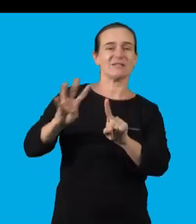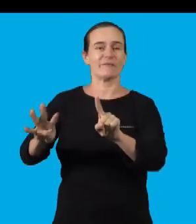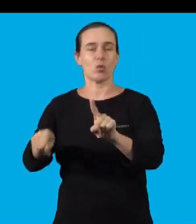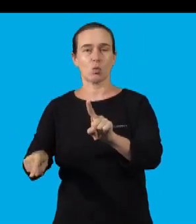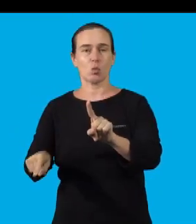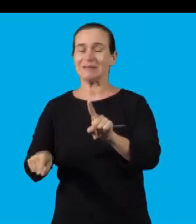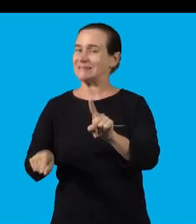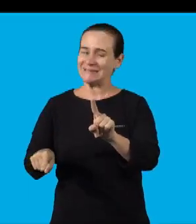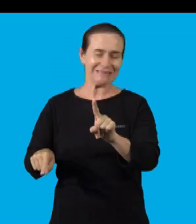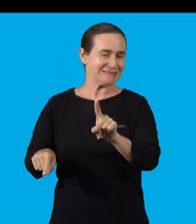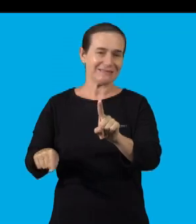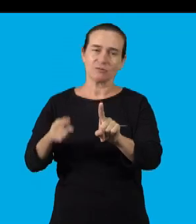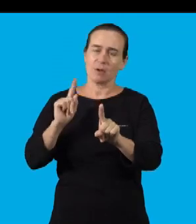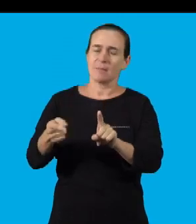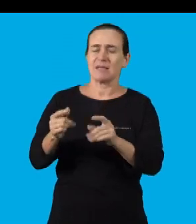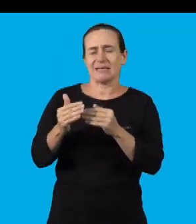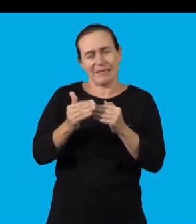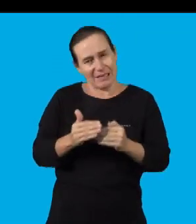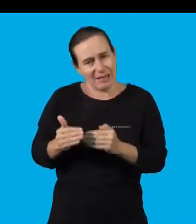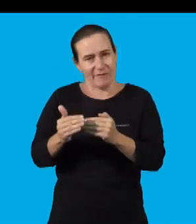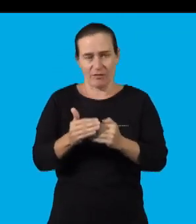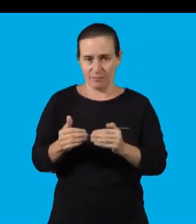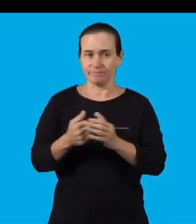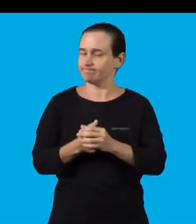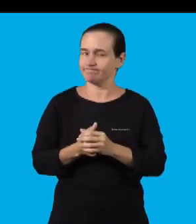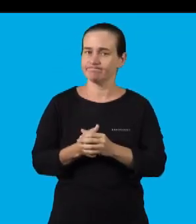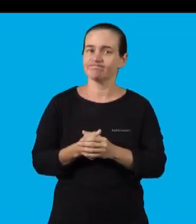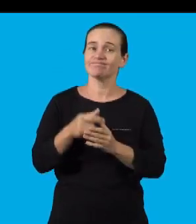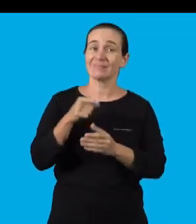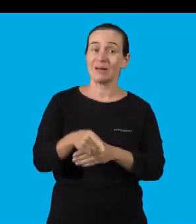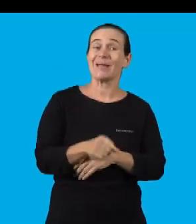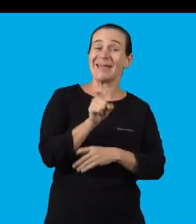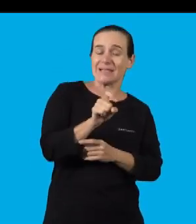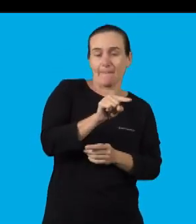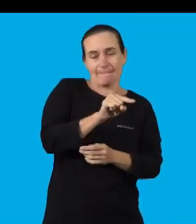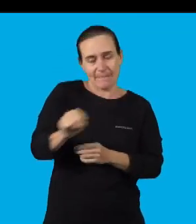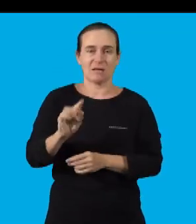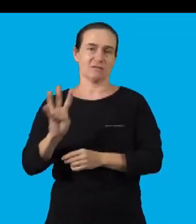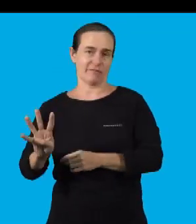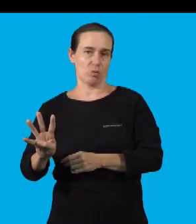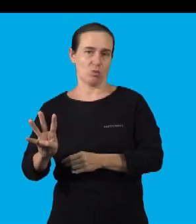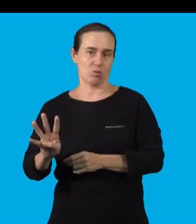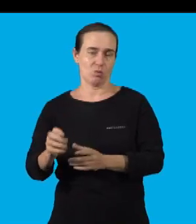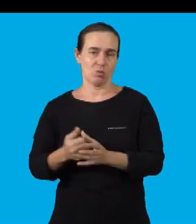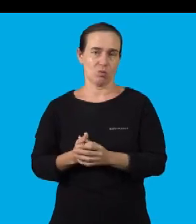this is something that you really need to be careful of. It is going to be x minus 4. What we can use, or what you can use